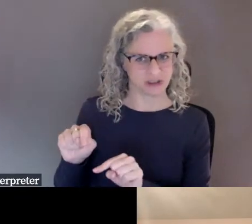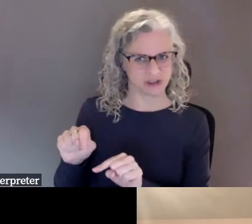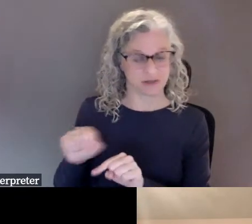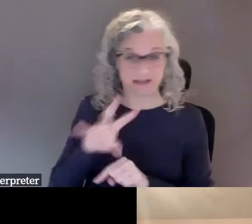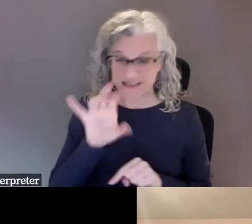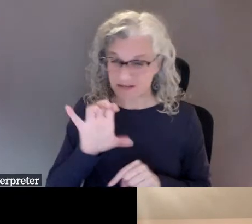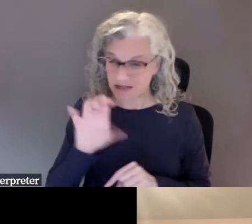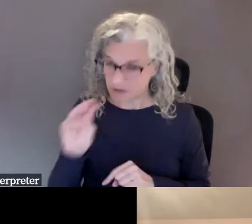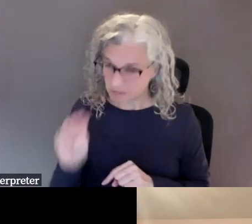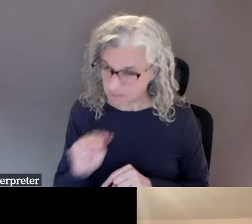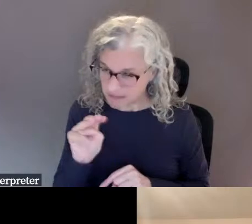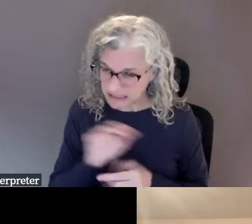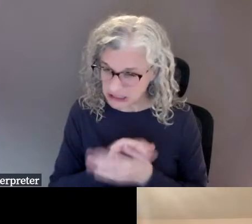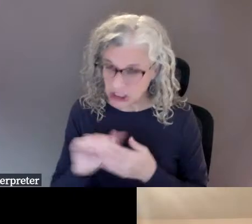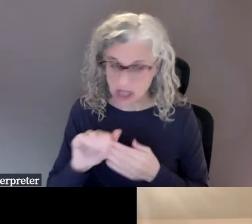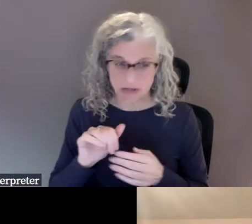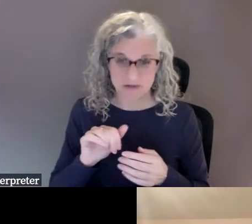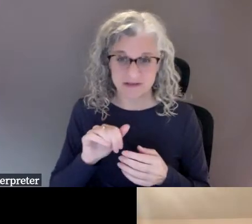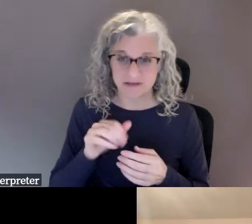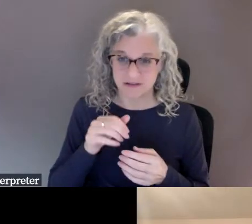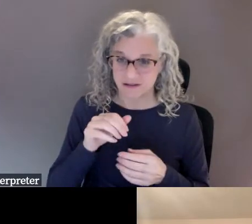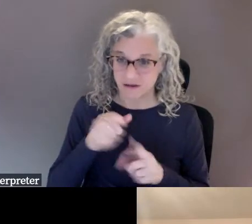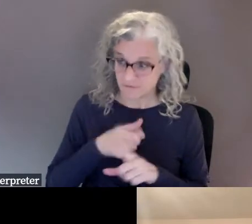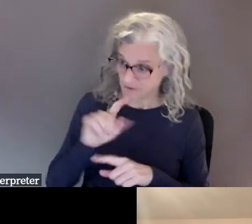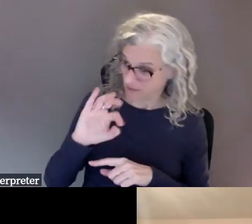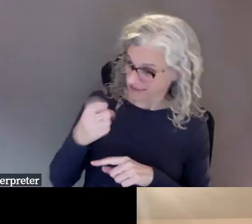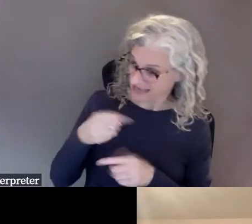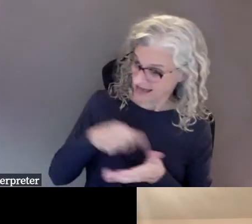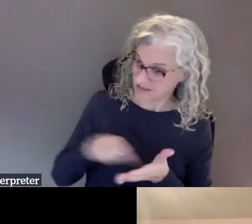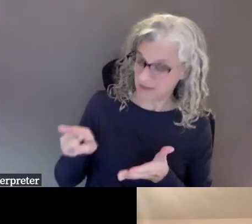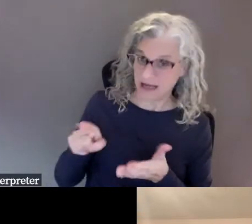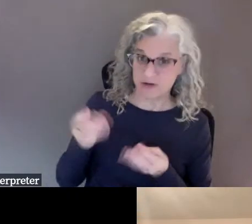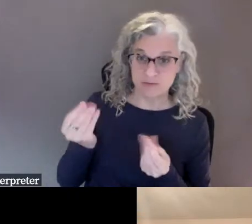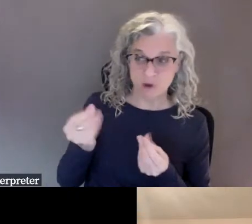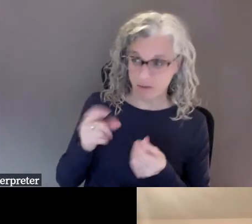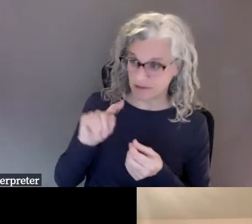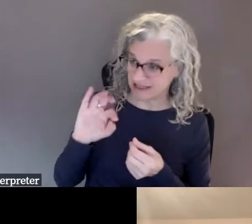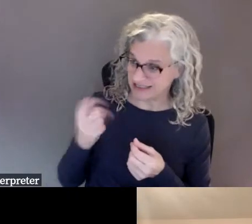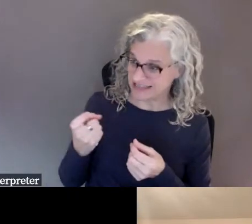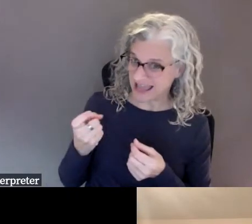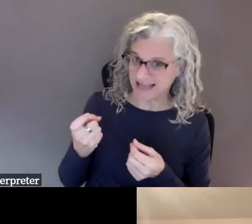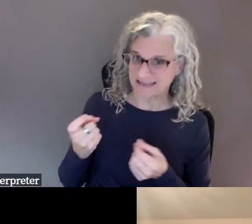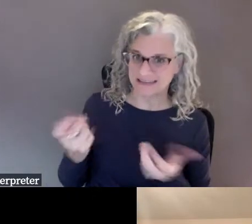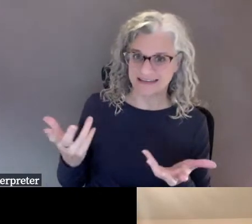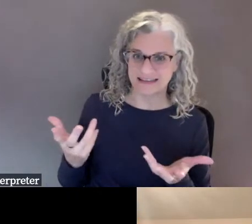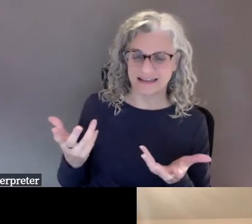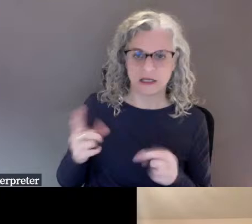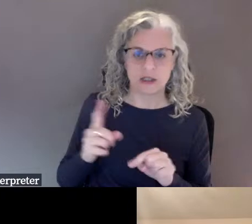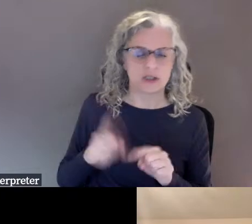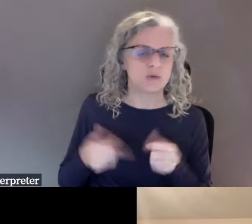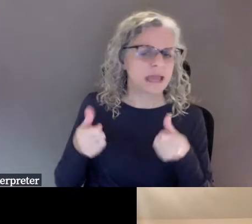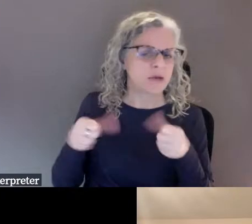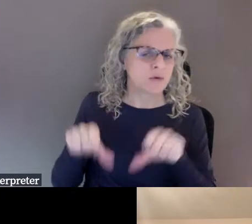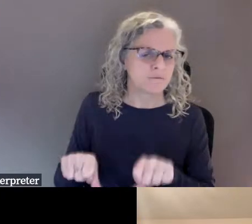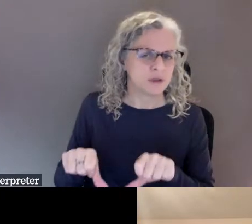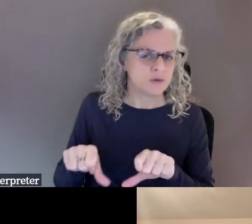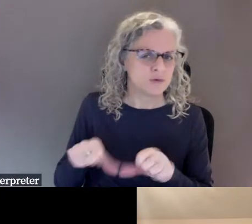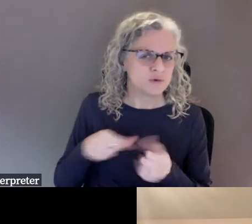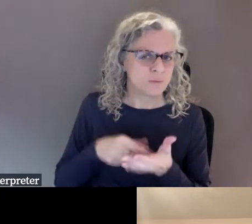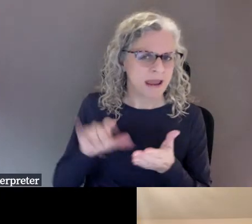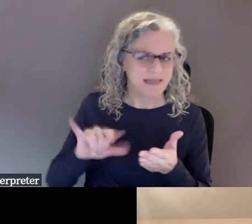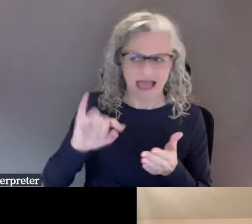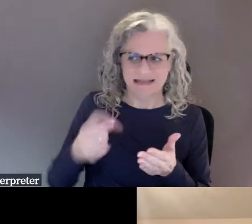million of taxpayers' property taxes. You can't even refuse to pay that or else your home gets seized.